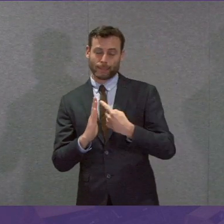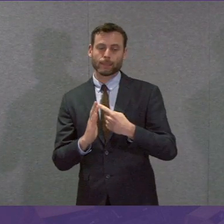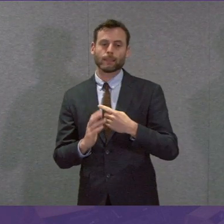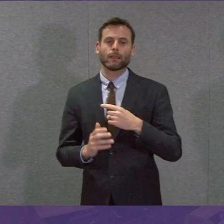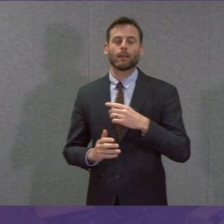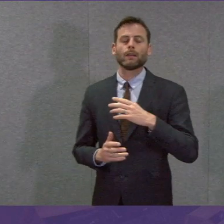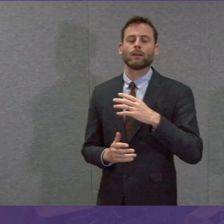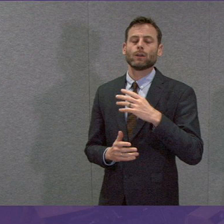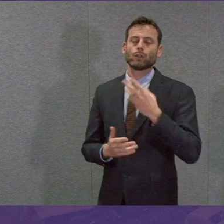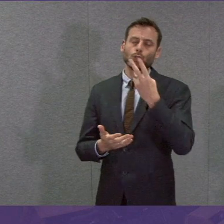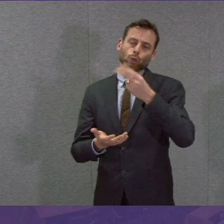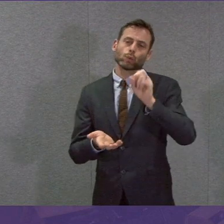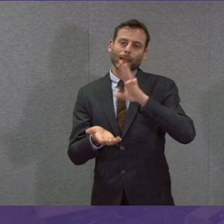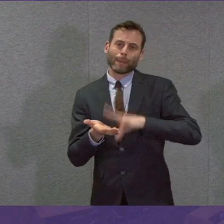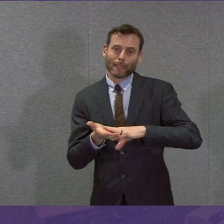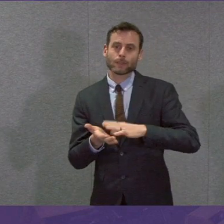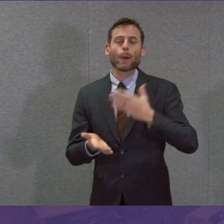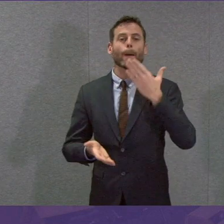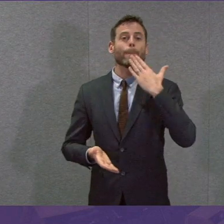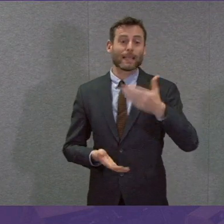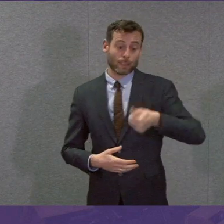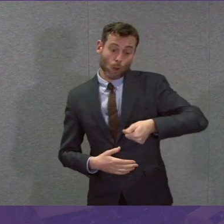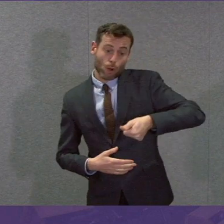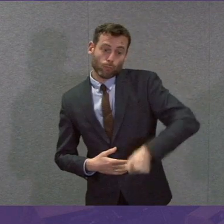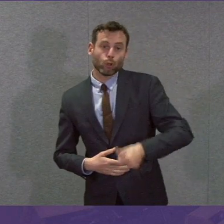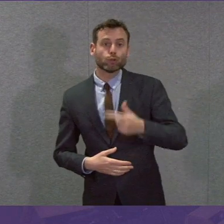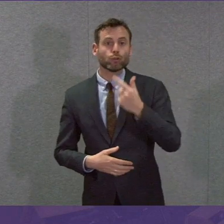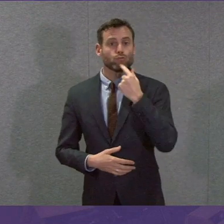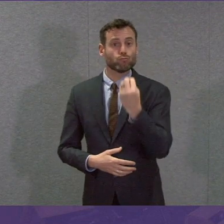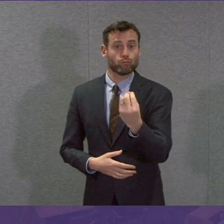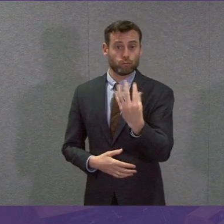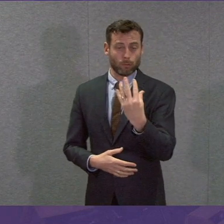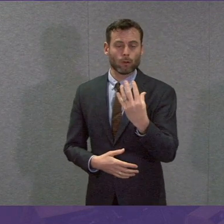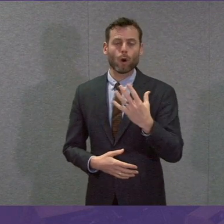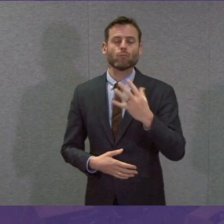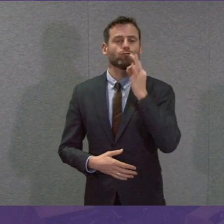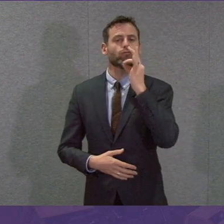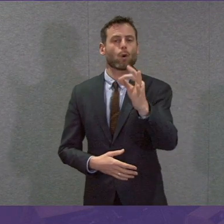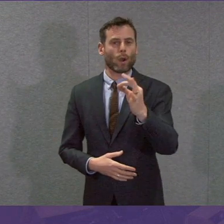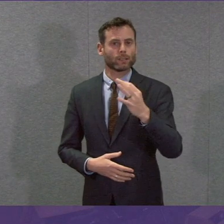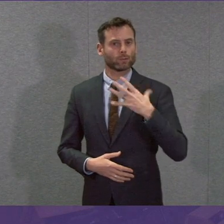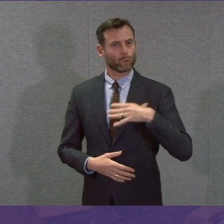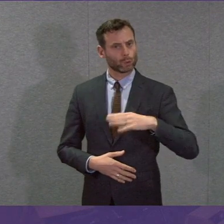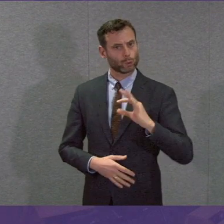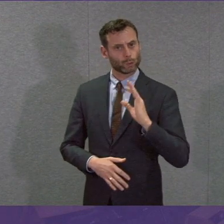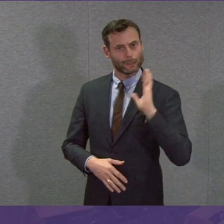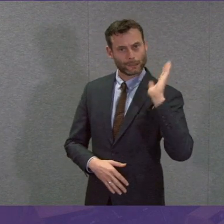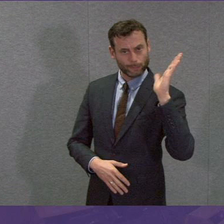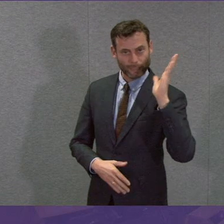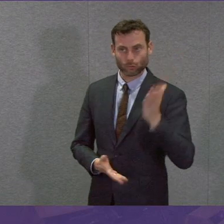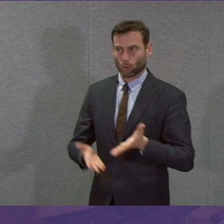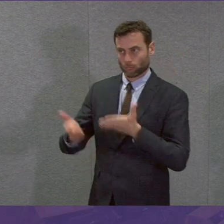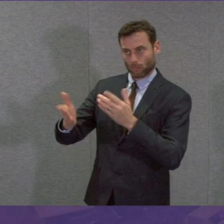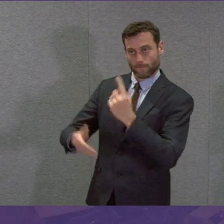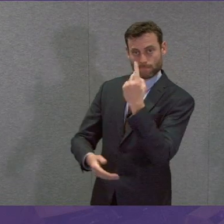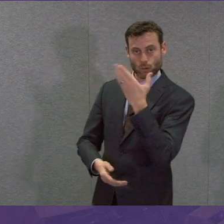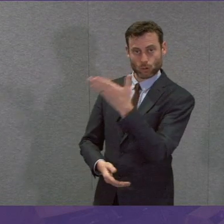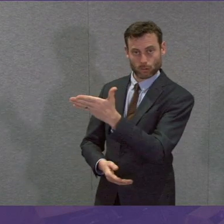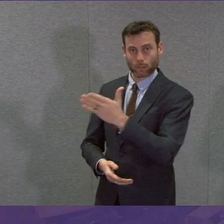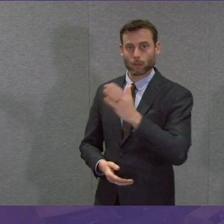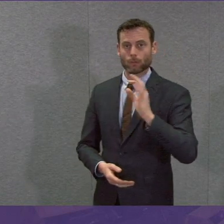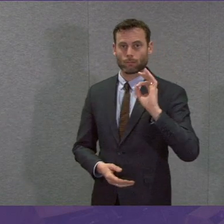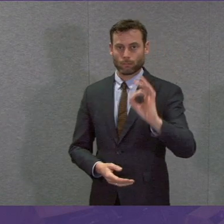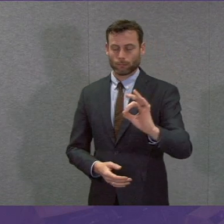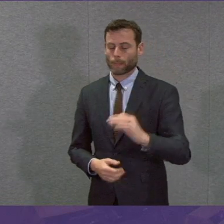wish to ask a question would press the request to speak buttons, and I first of all call Myrtle Fraser. Thank you, Deputy